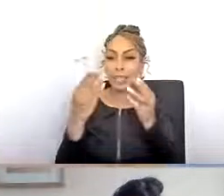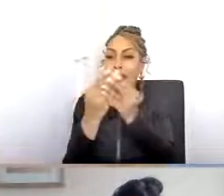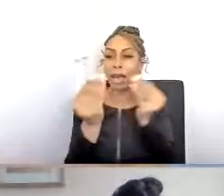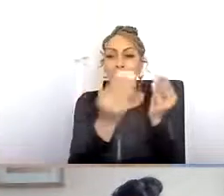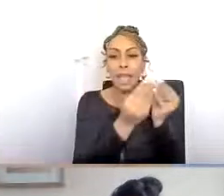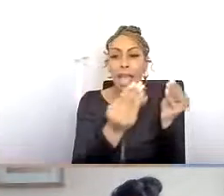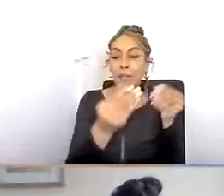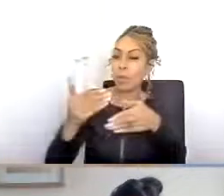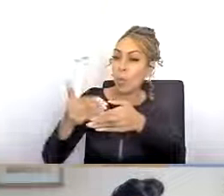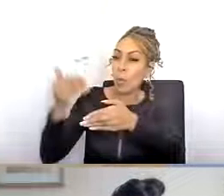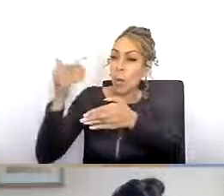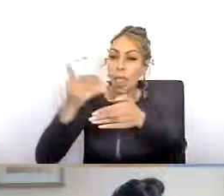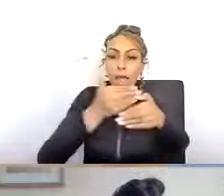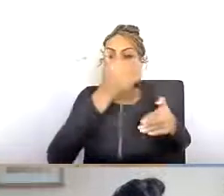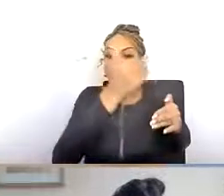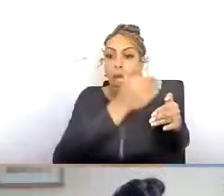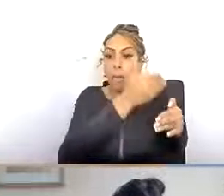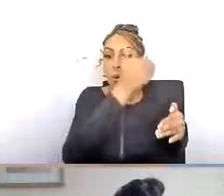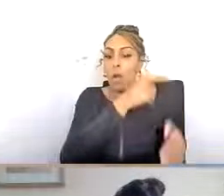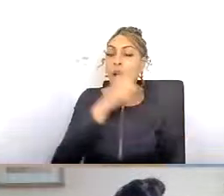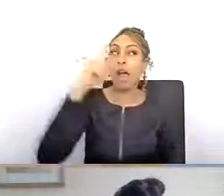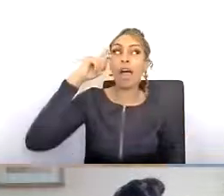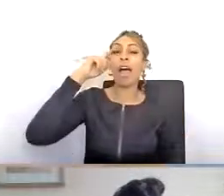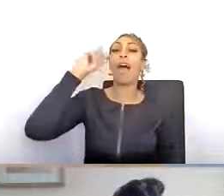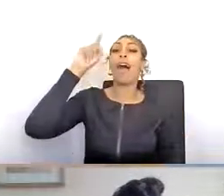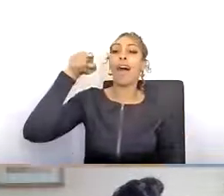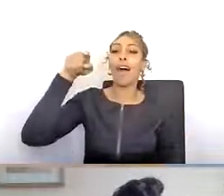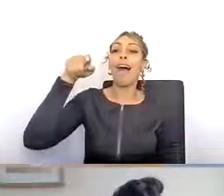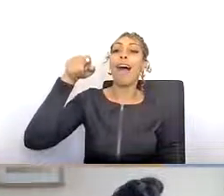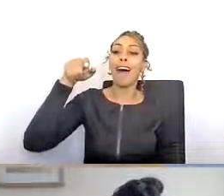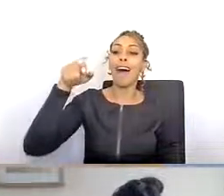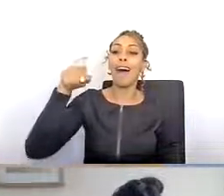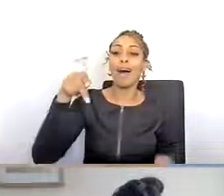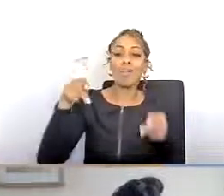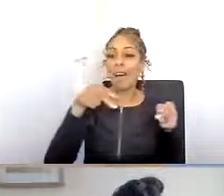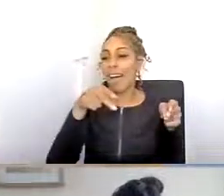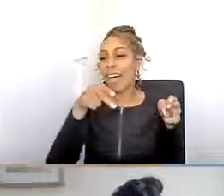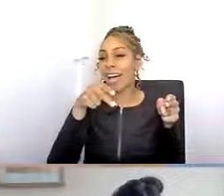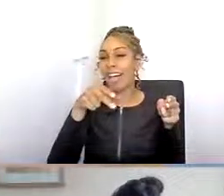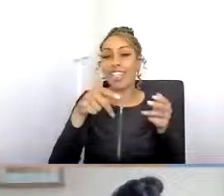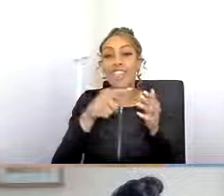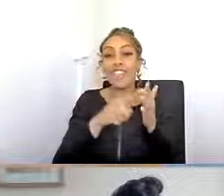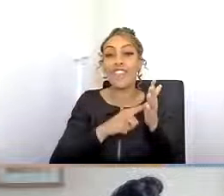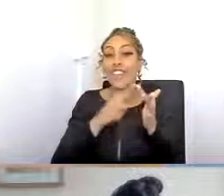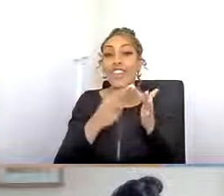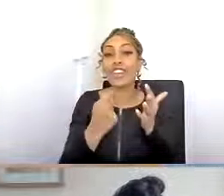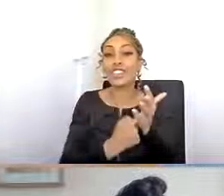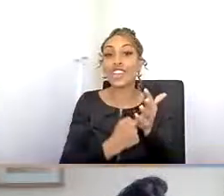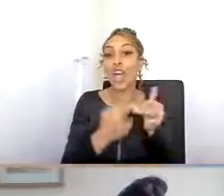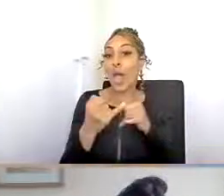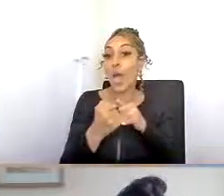rooms. And perhaps it was then that the path for the Germa Collection as it now is was